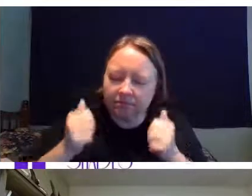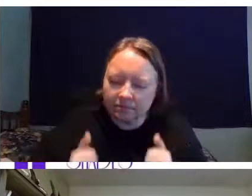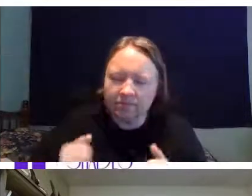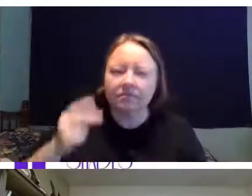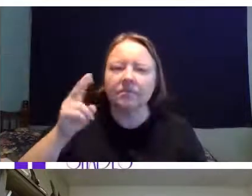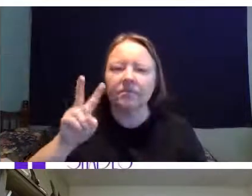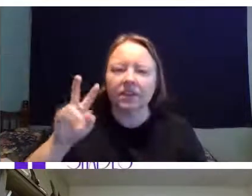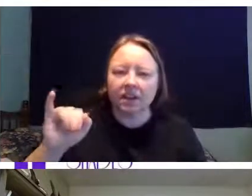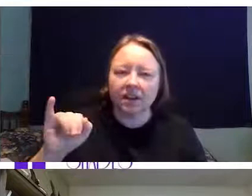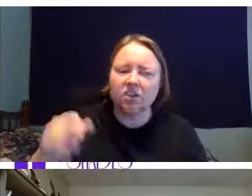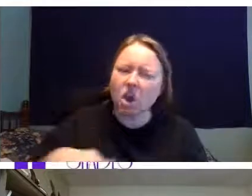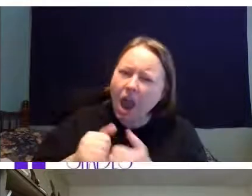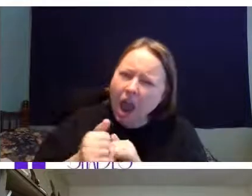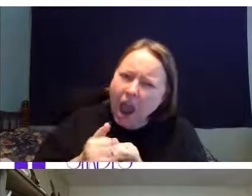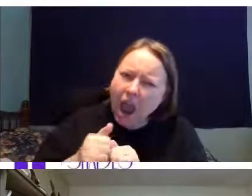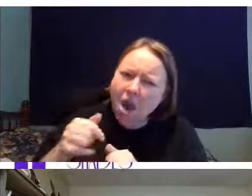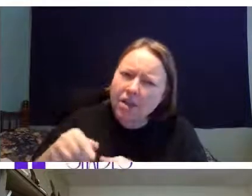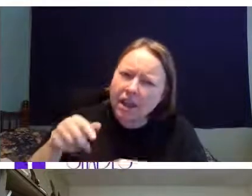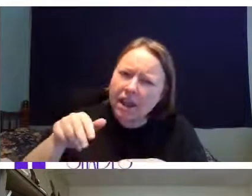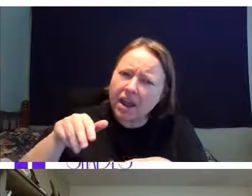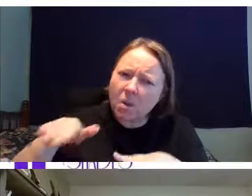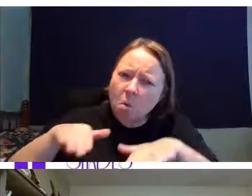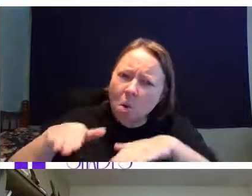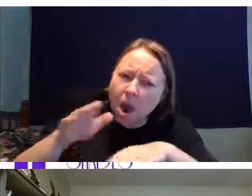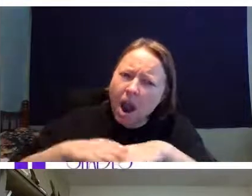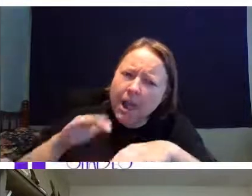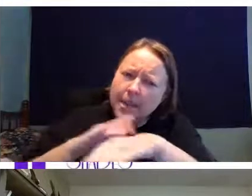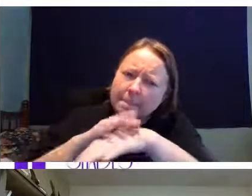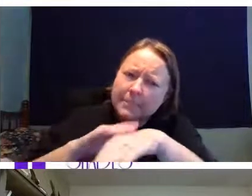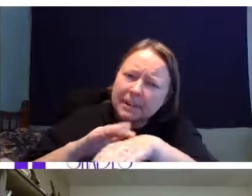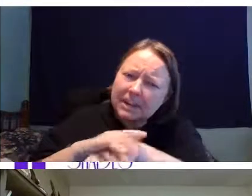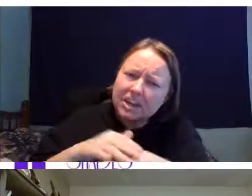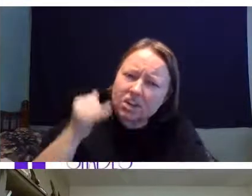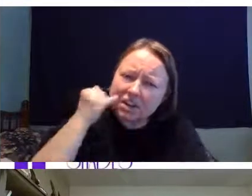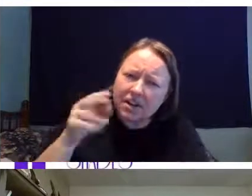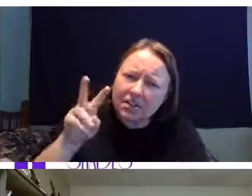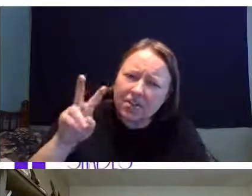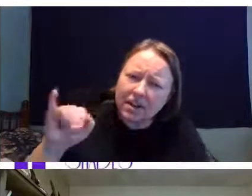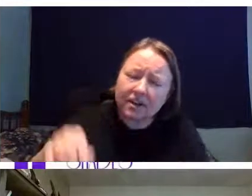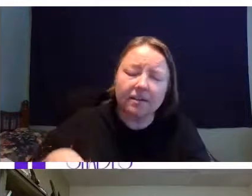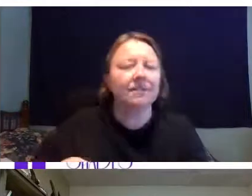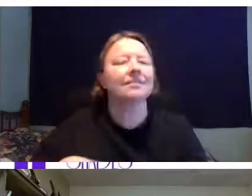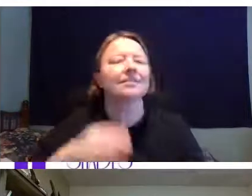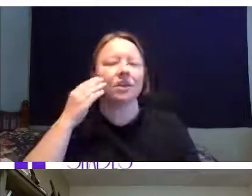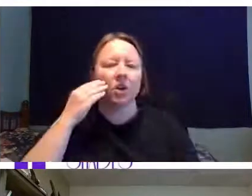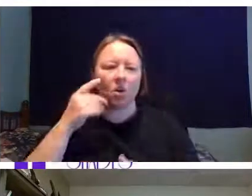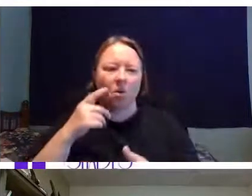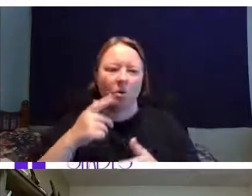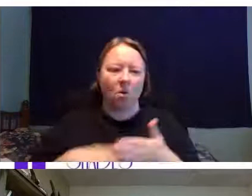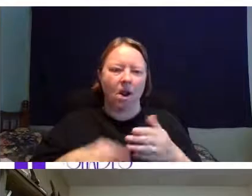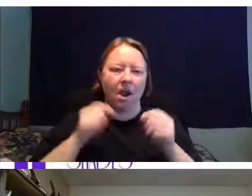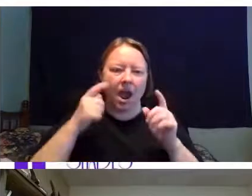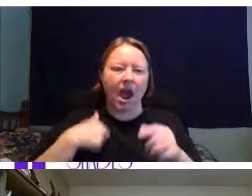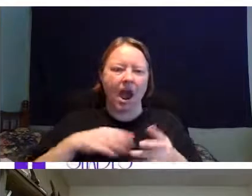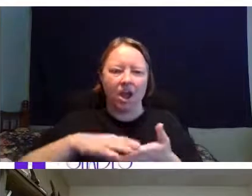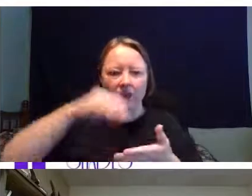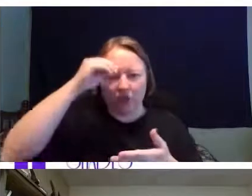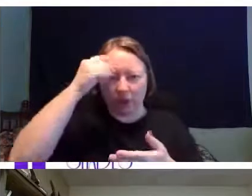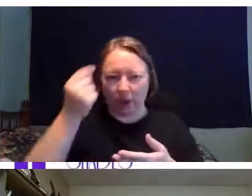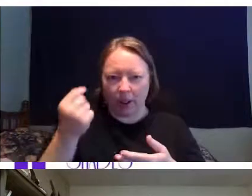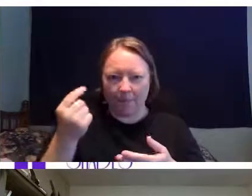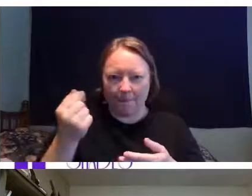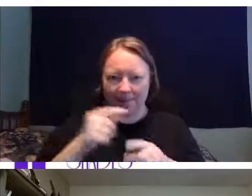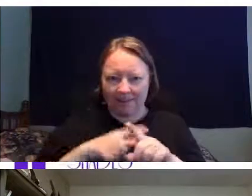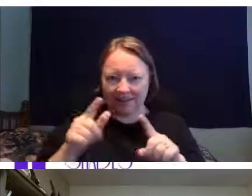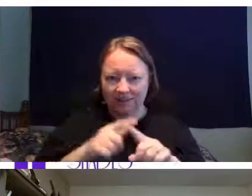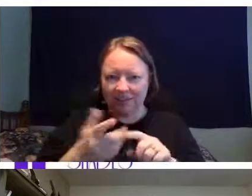So how do they get around on the beaches? You know what? Surprisingly, I started learning a little bit of, different